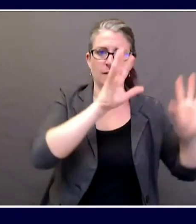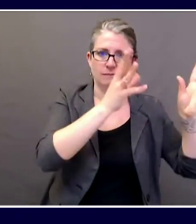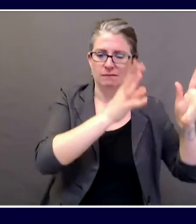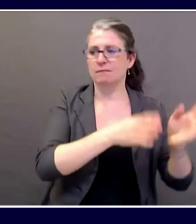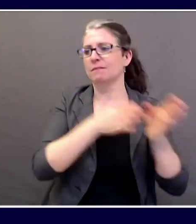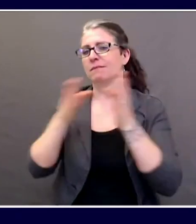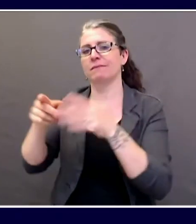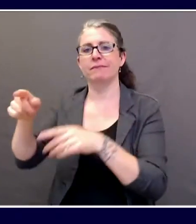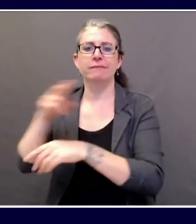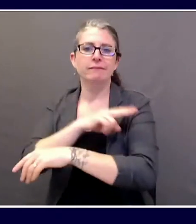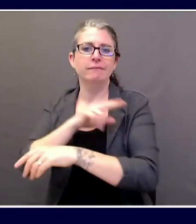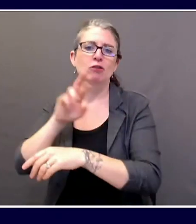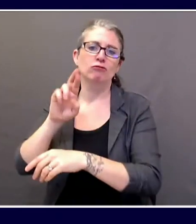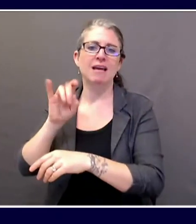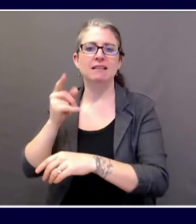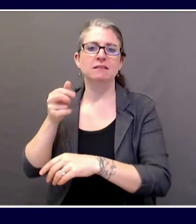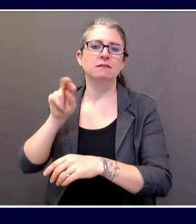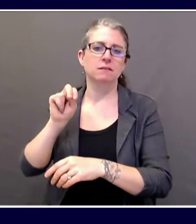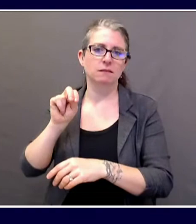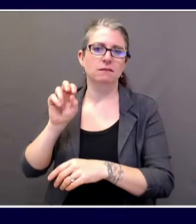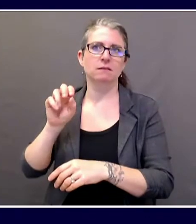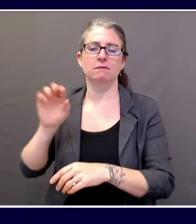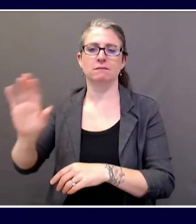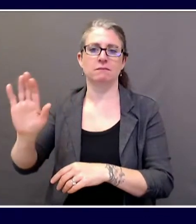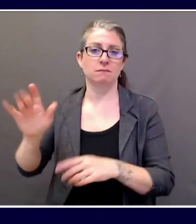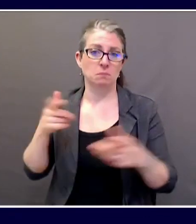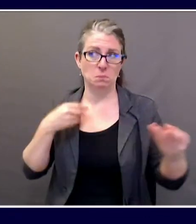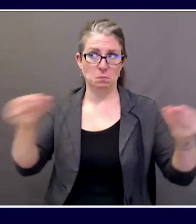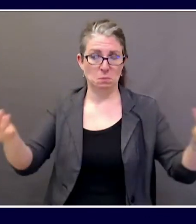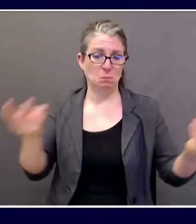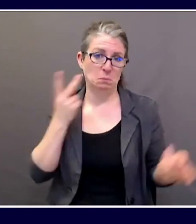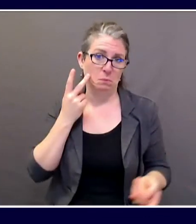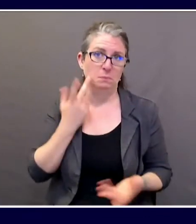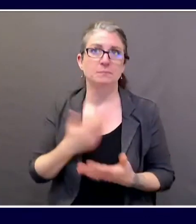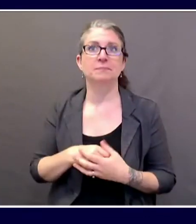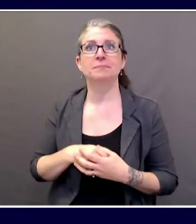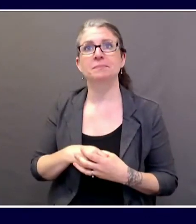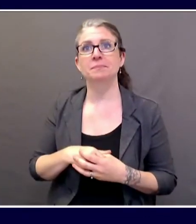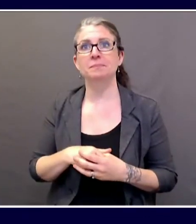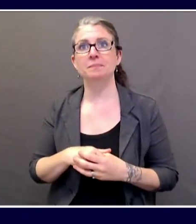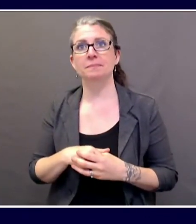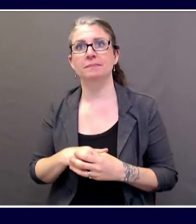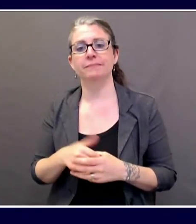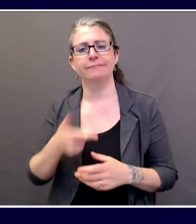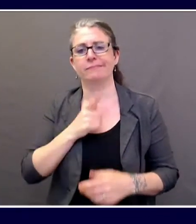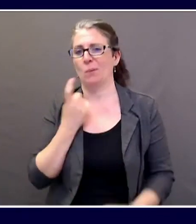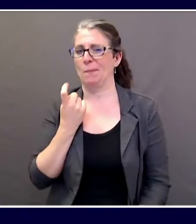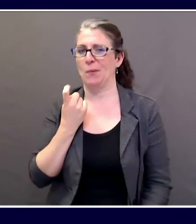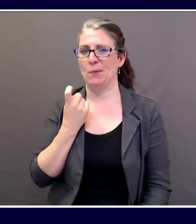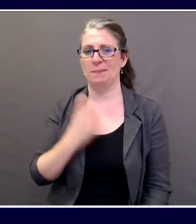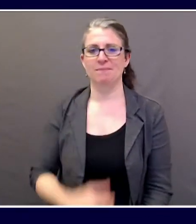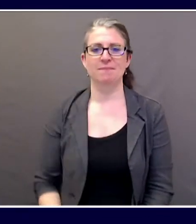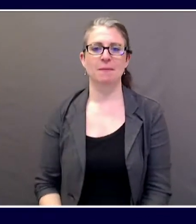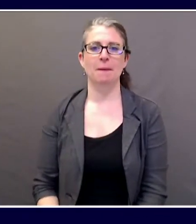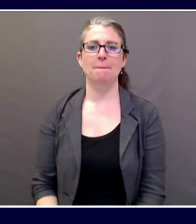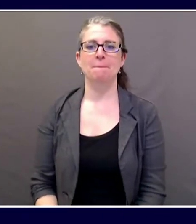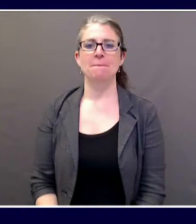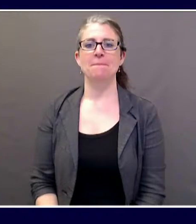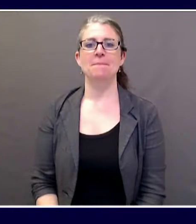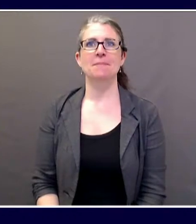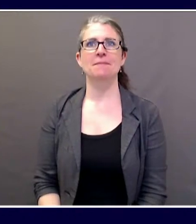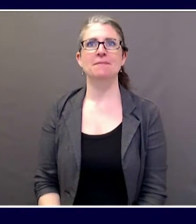redundant, please feel free to kind of gloss over it. But obviously we have higher demand now with the increased number of people newly